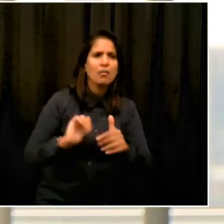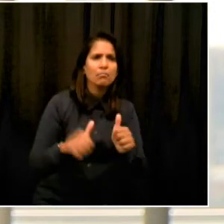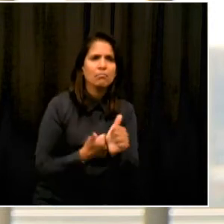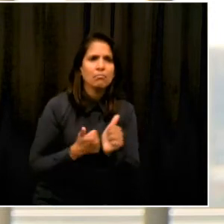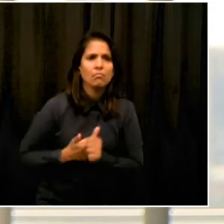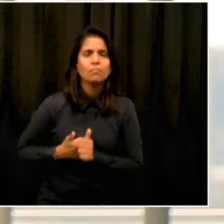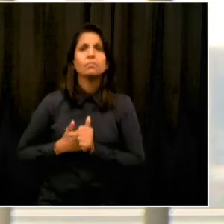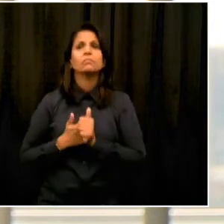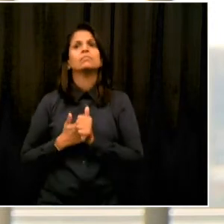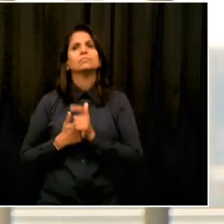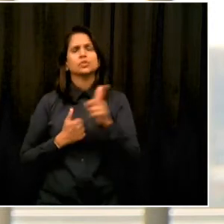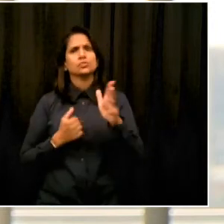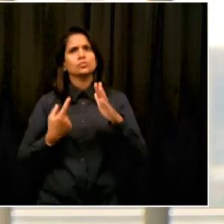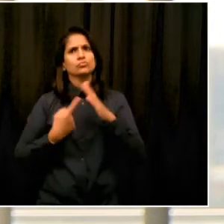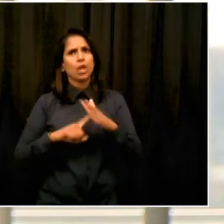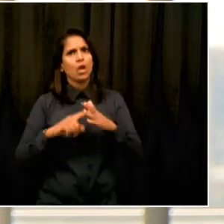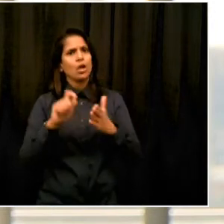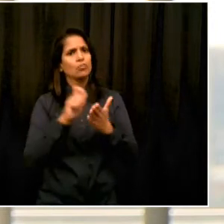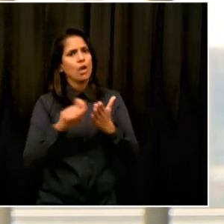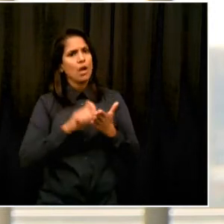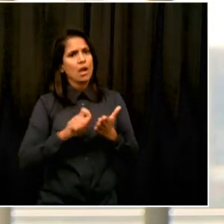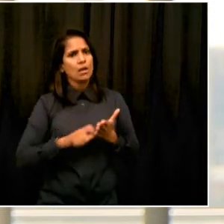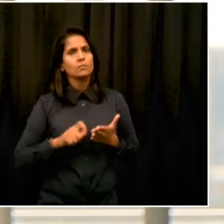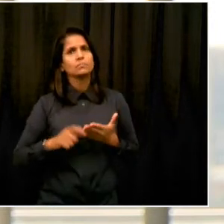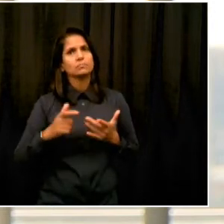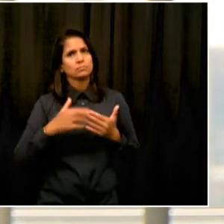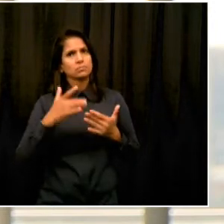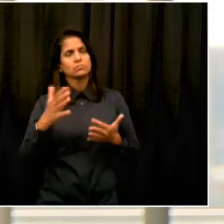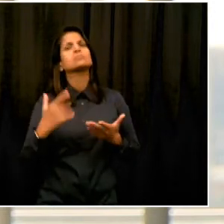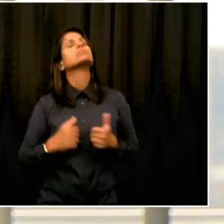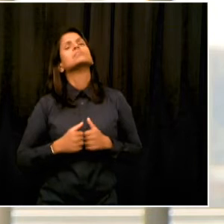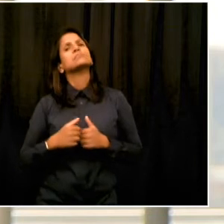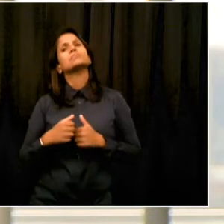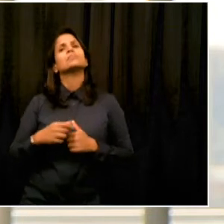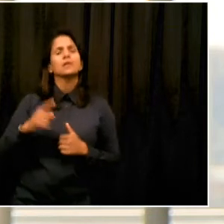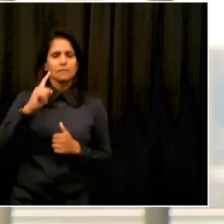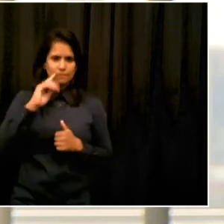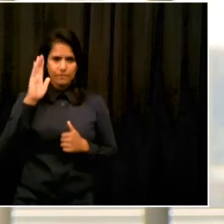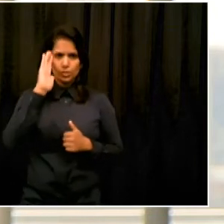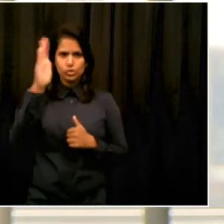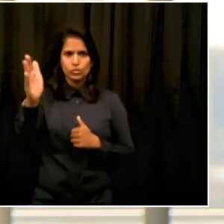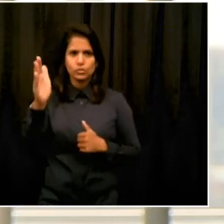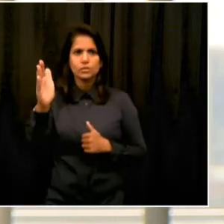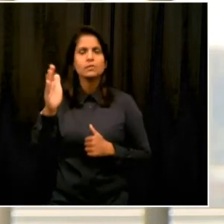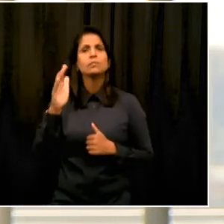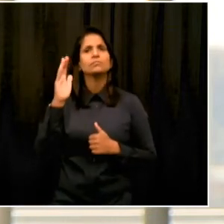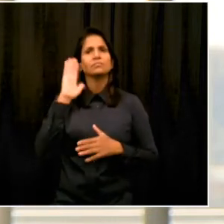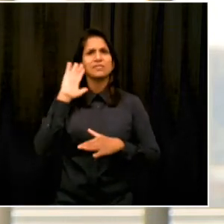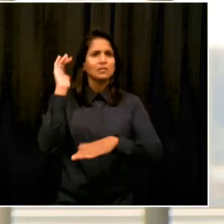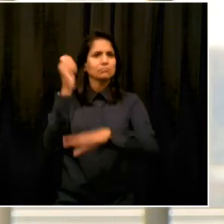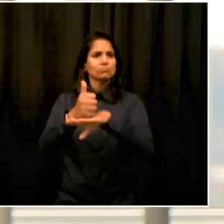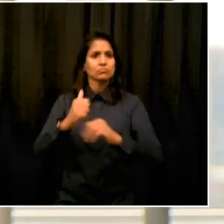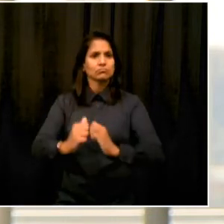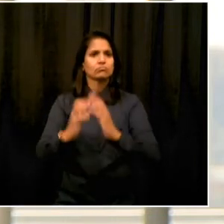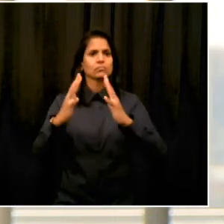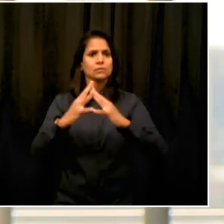really see these changes implemented. So attracting a cross-sector